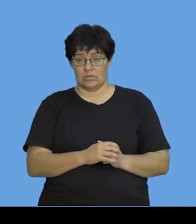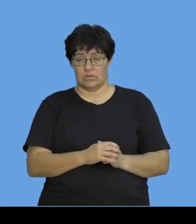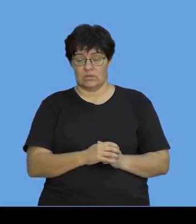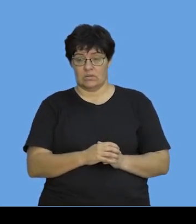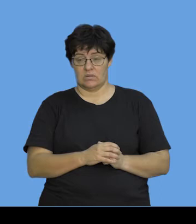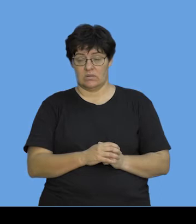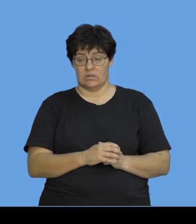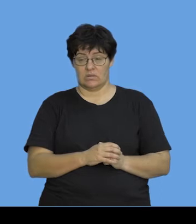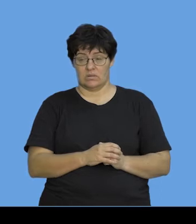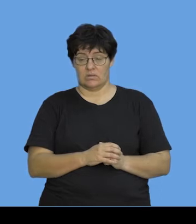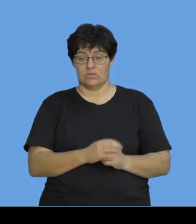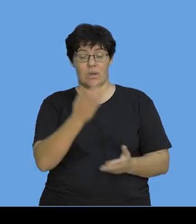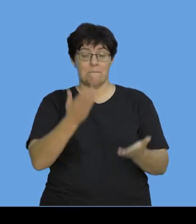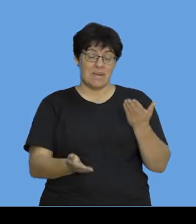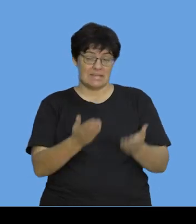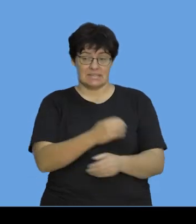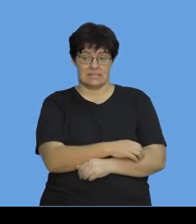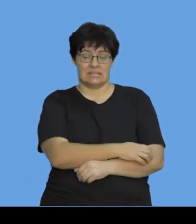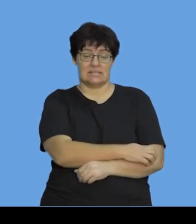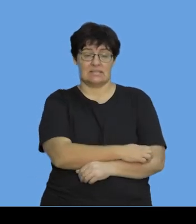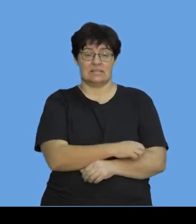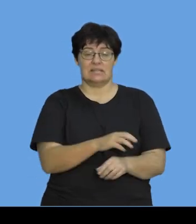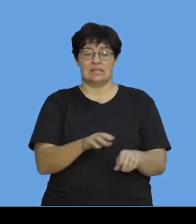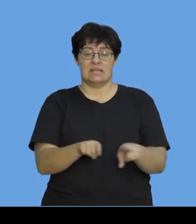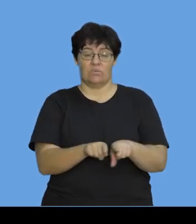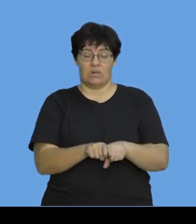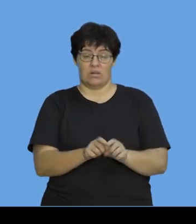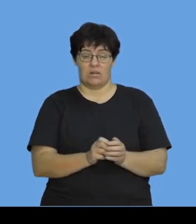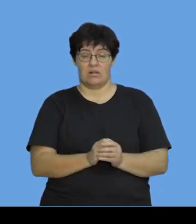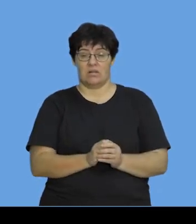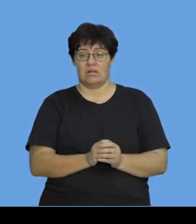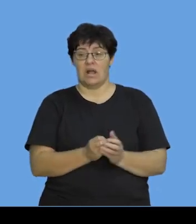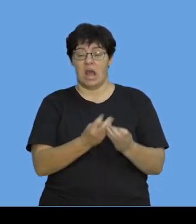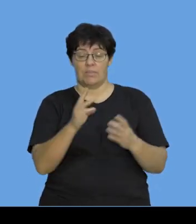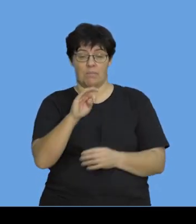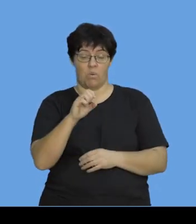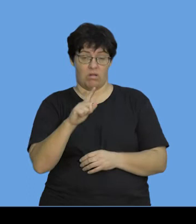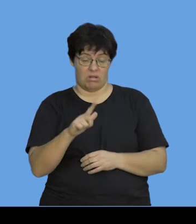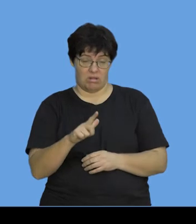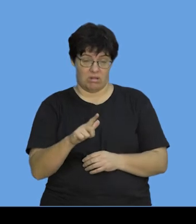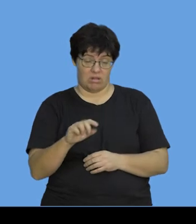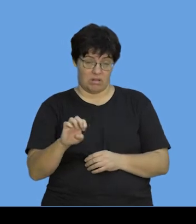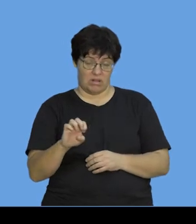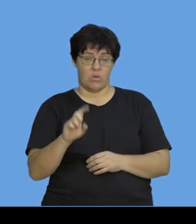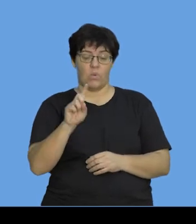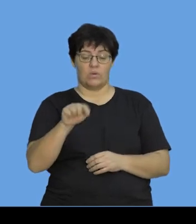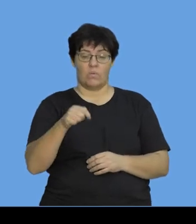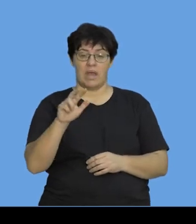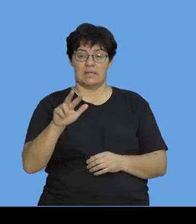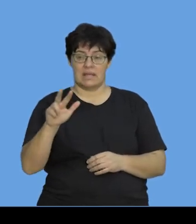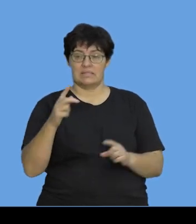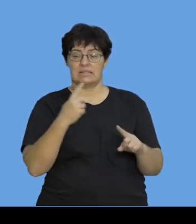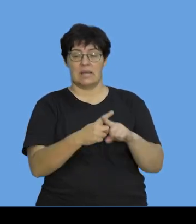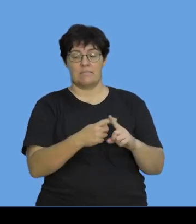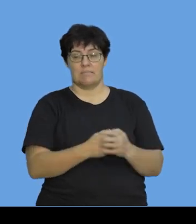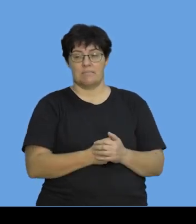have our mass is equals to the number of moles, which is 1.88, multiplied